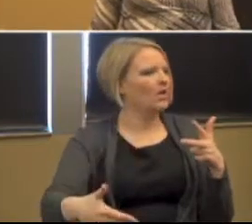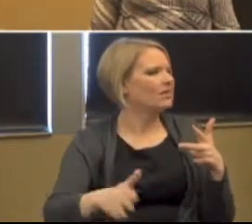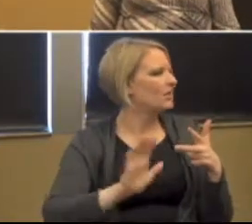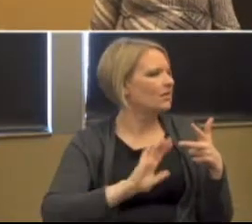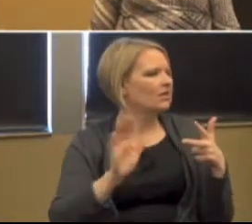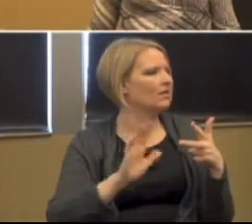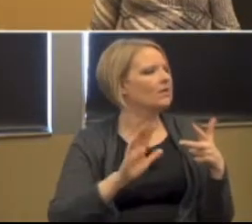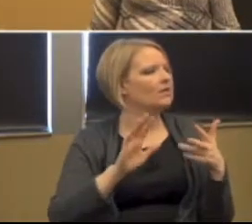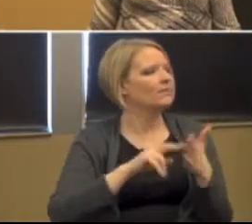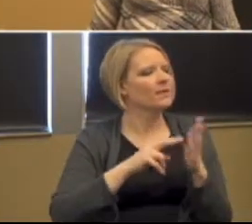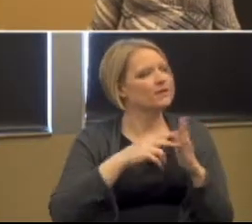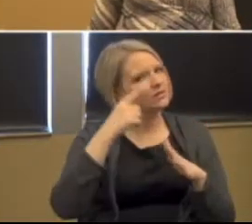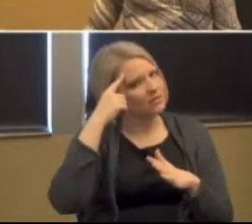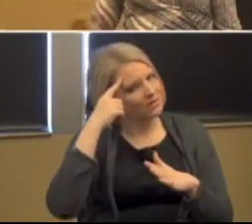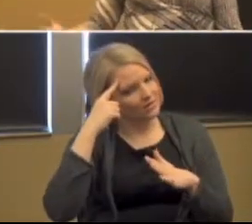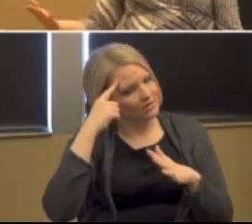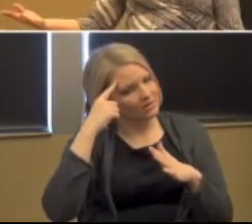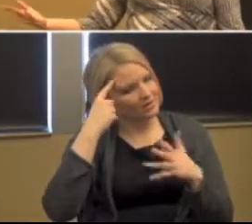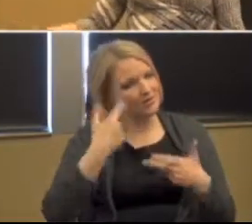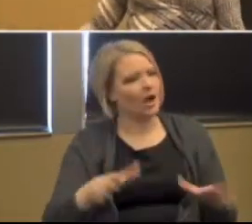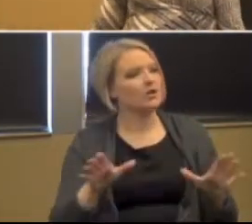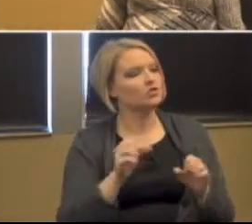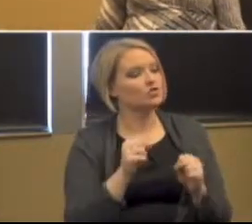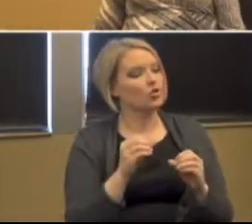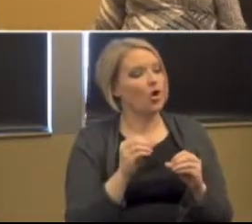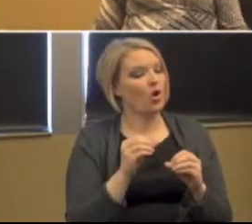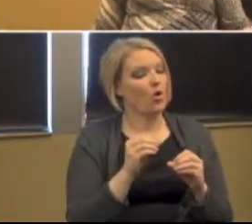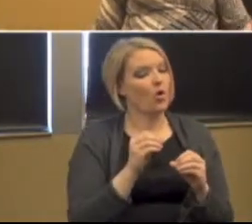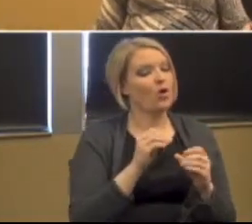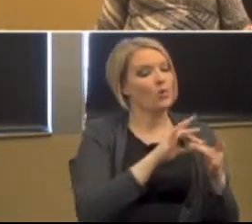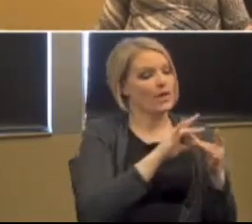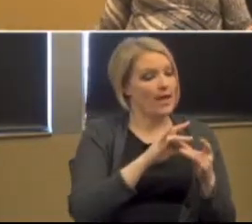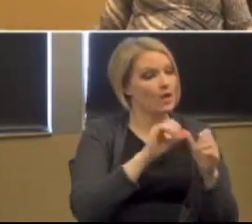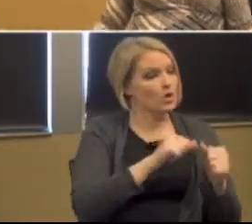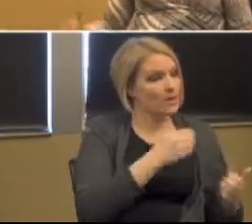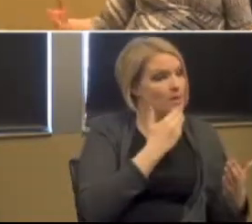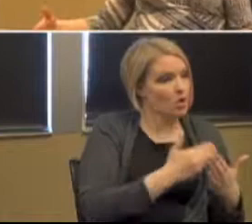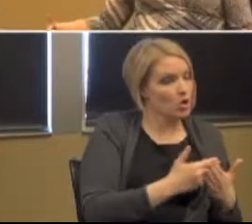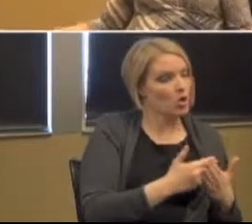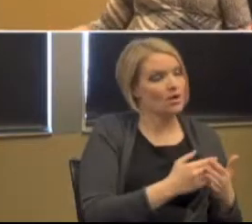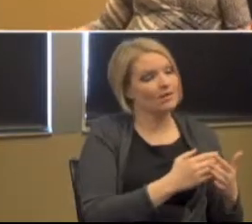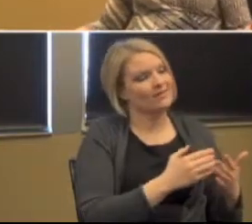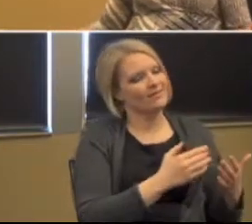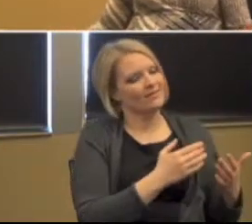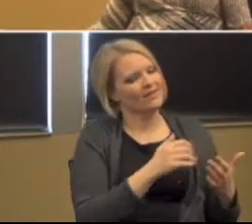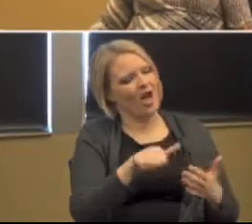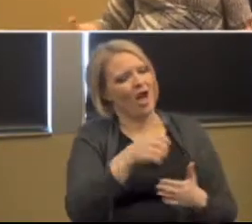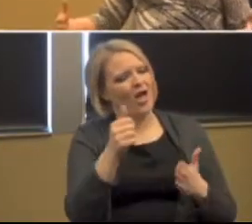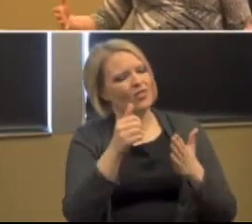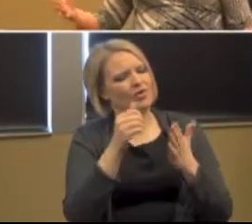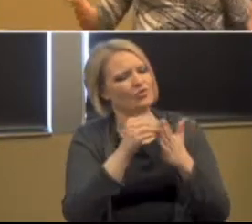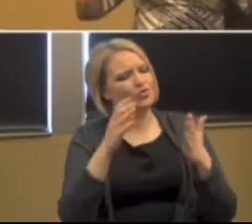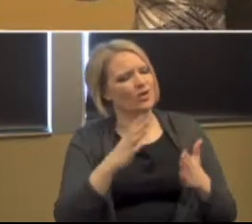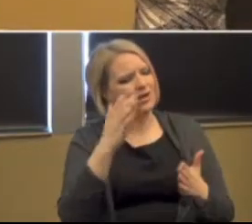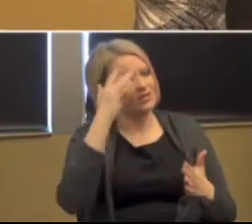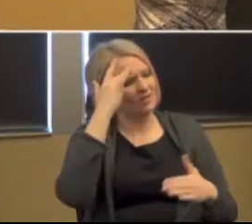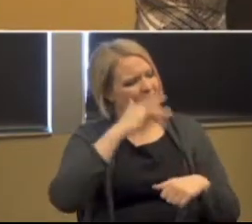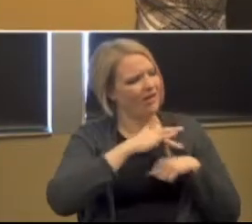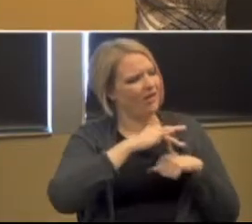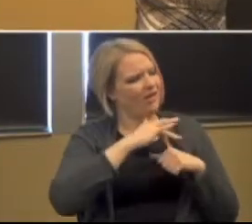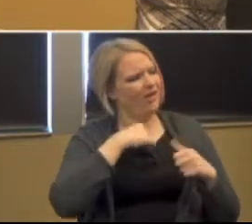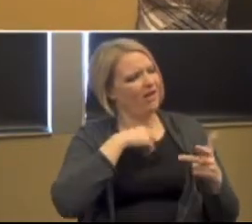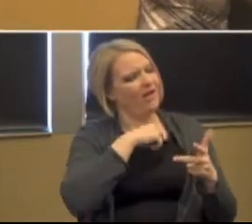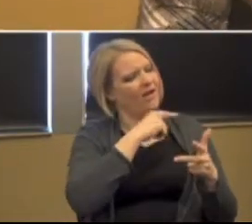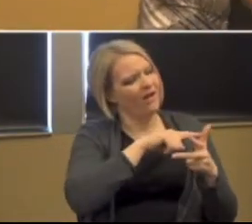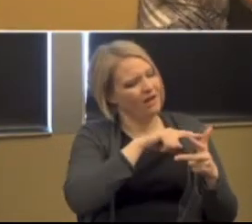a cognitive done with that. So novel could be good for some students. Other students, they get hung up on that because it's like, oh, right. I'm focused